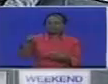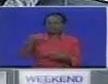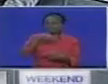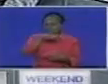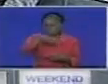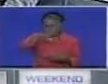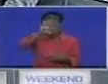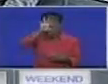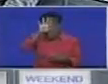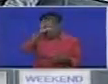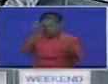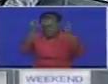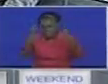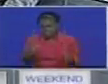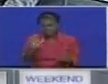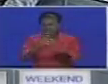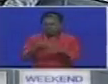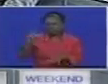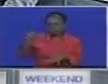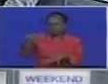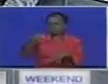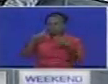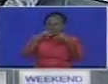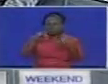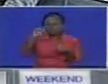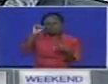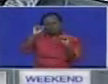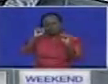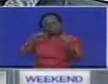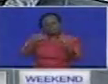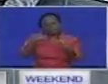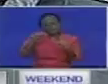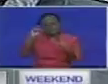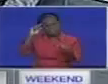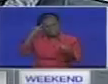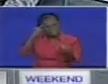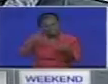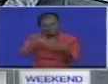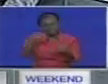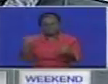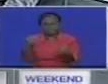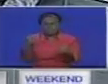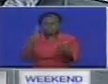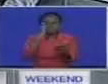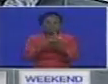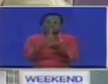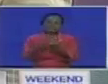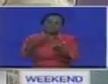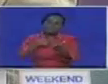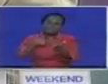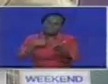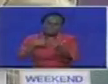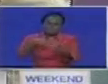on Twitter have been making some statements like you might be thinking of leaving the party. Actually, this is my last day in India. Tomorrow I'm handing in my